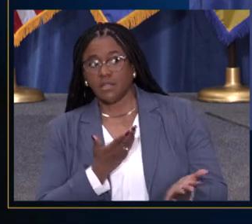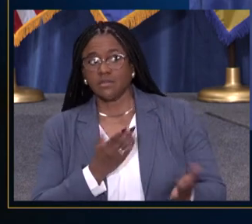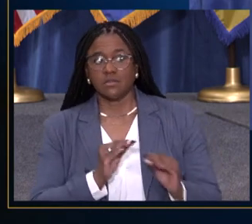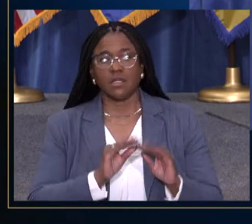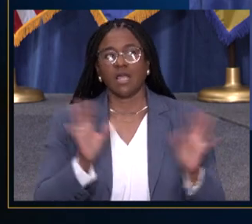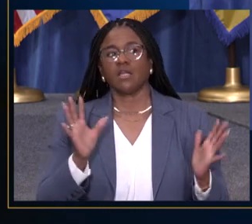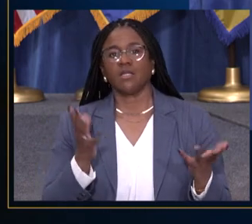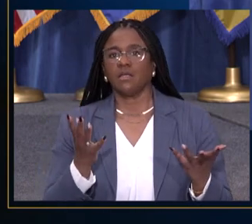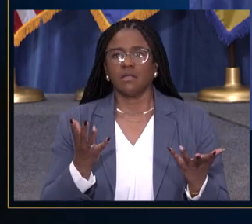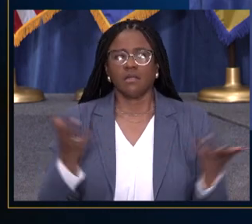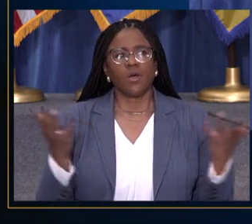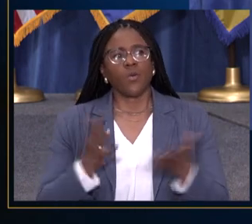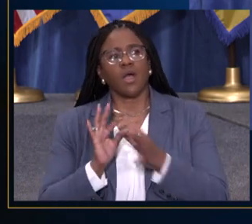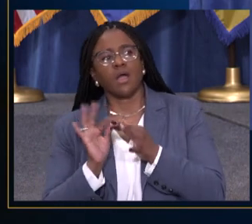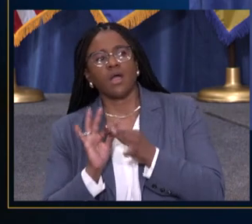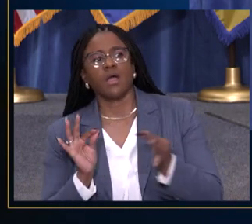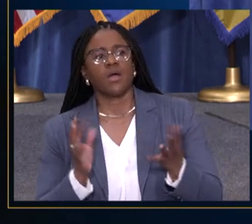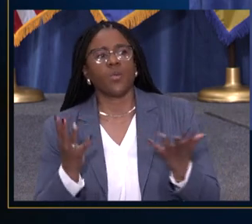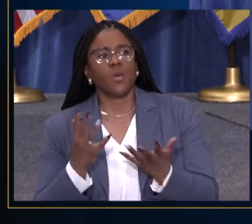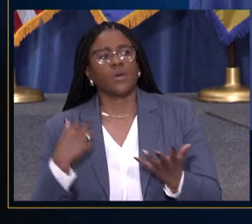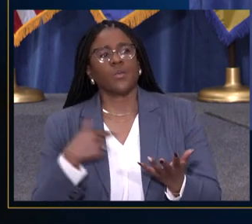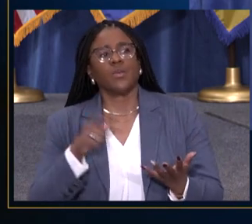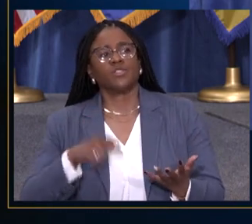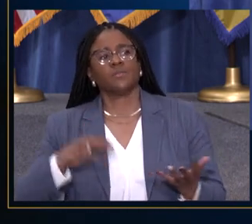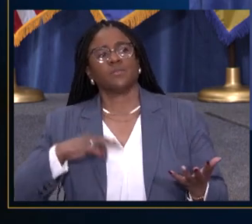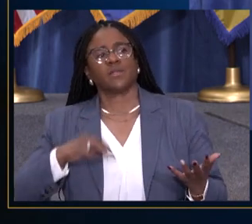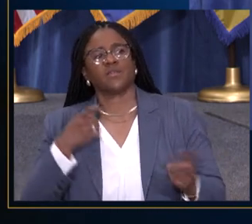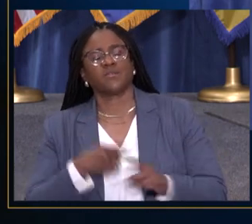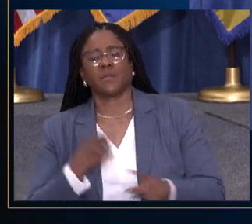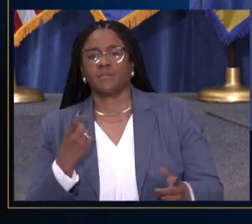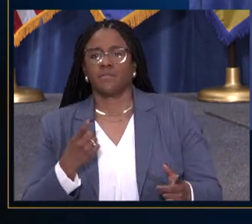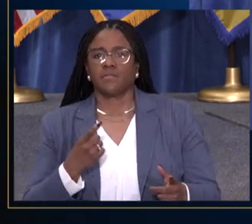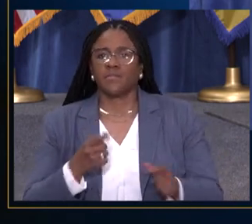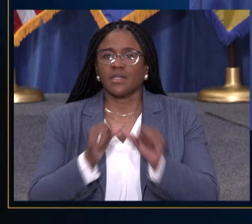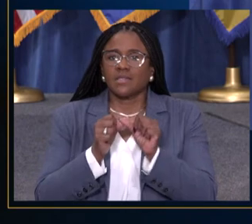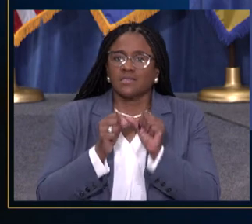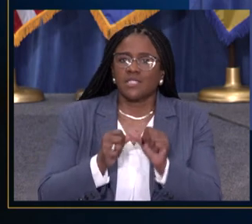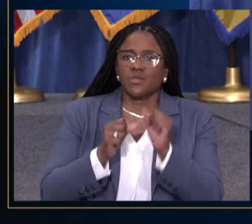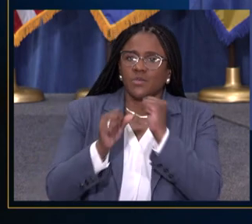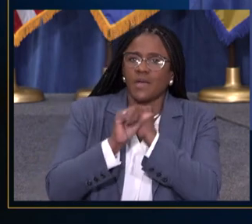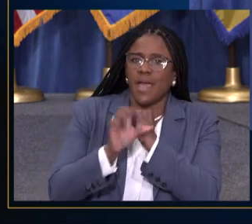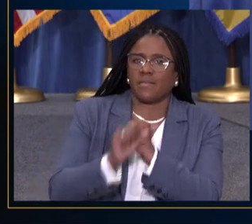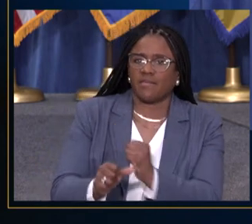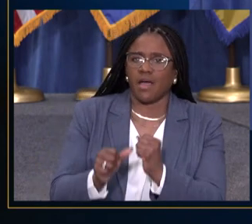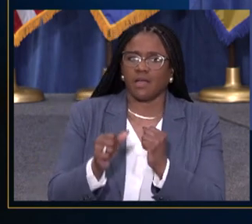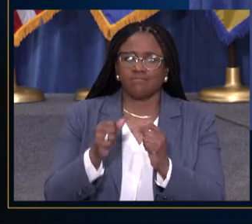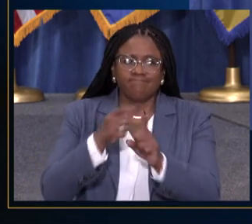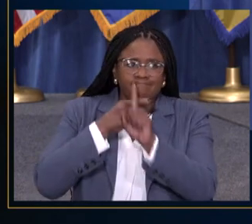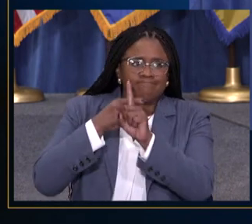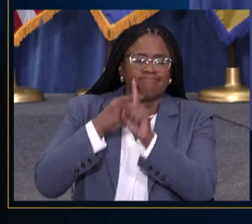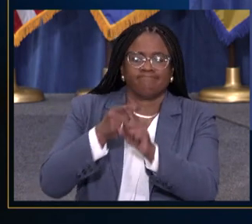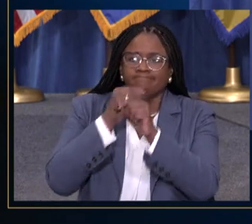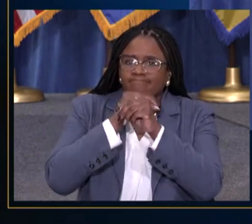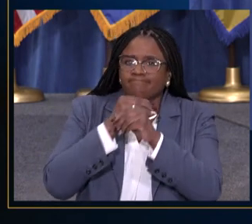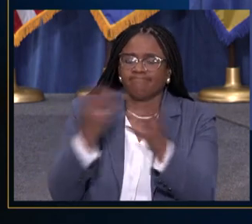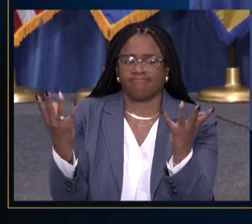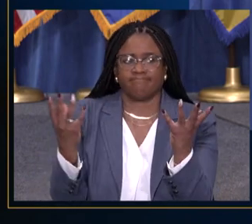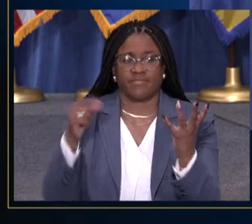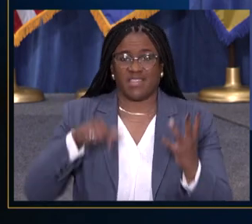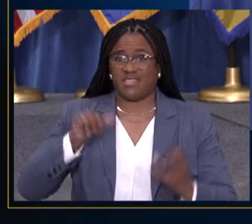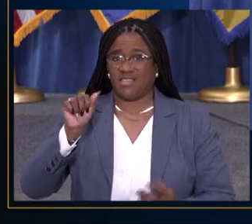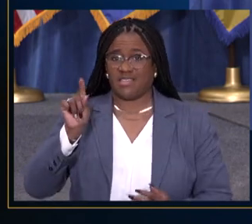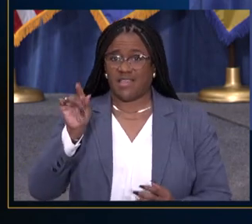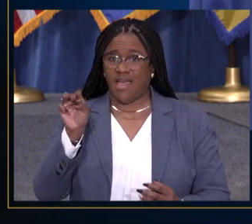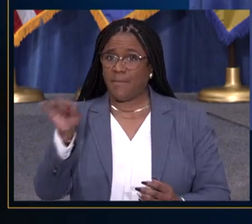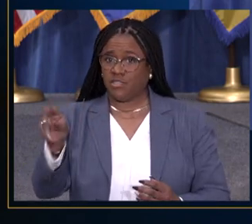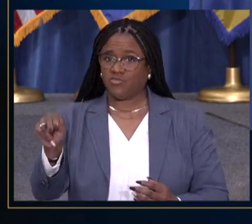clarity about what's in our best interest. So continue to amplify. This administration has done a great job. A lot of